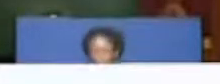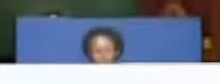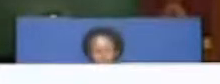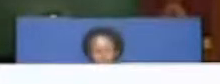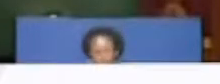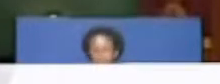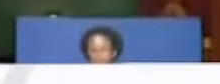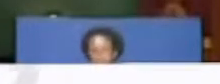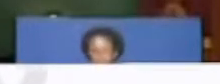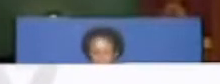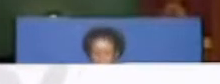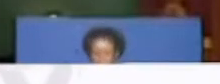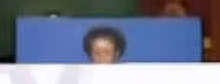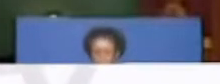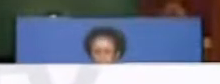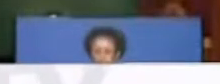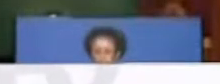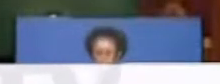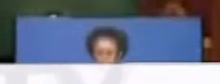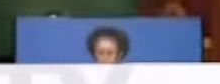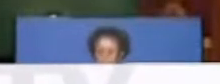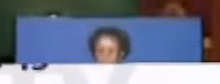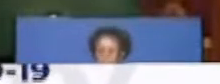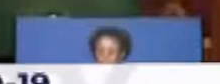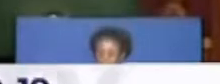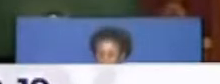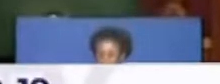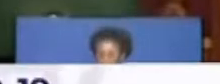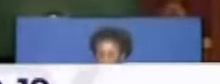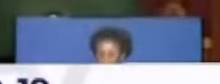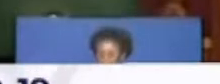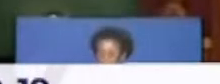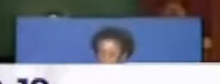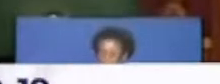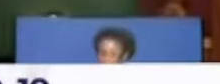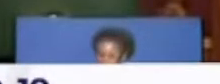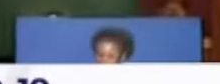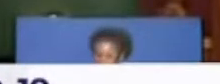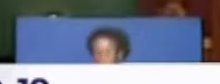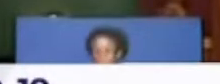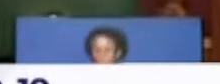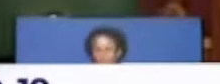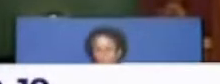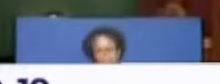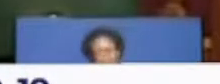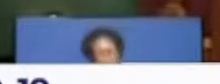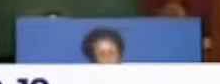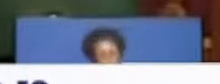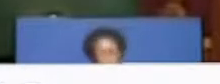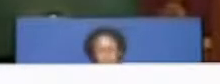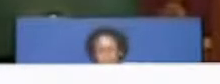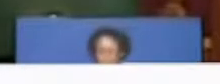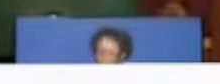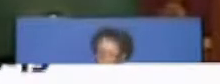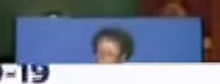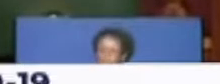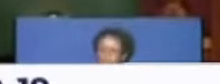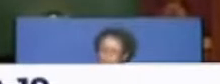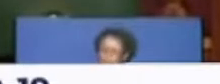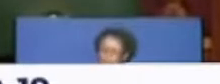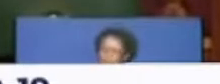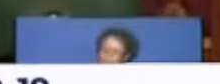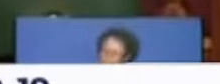financial services subsector. In recognition of the importance of the digital financial services,